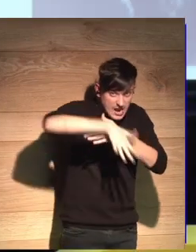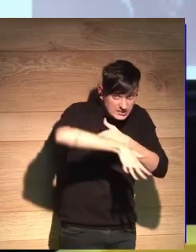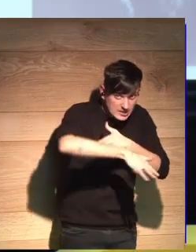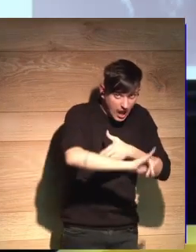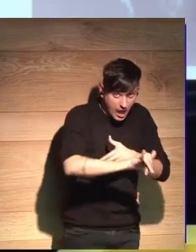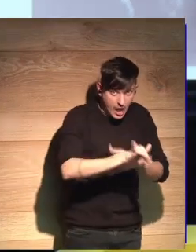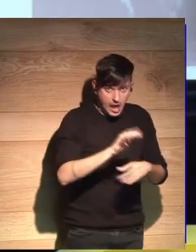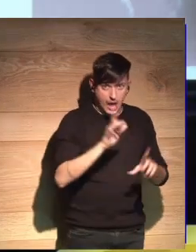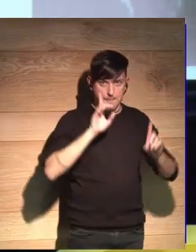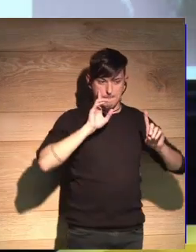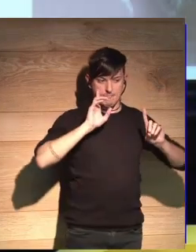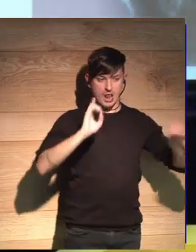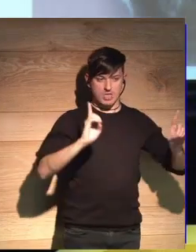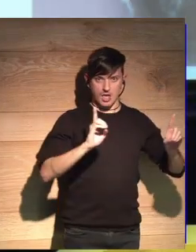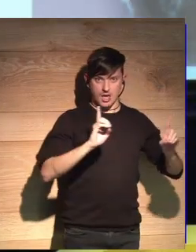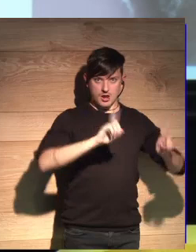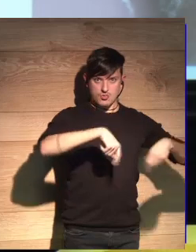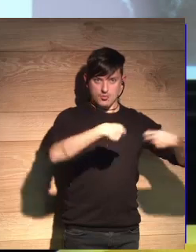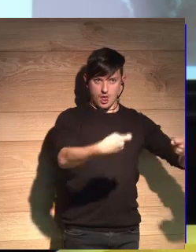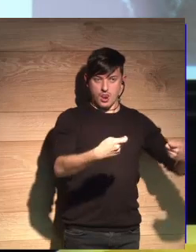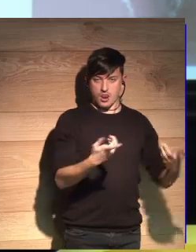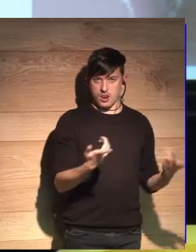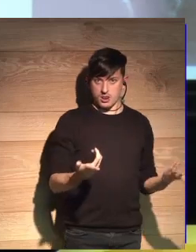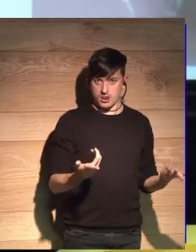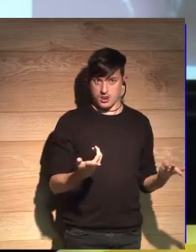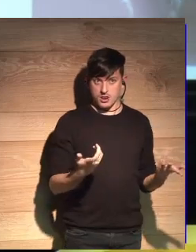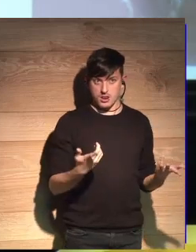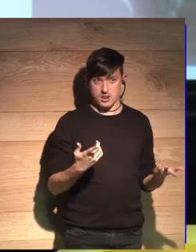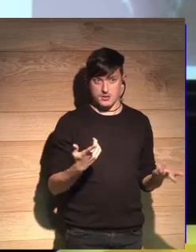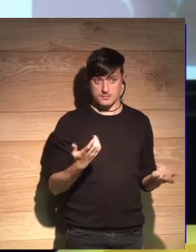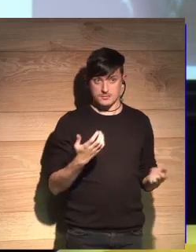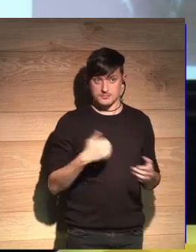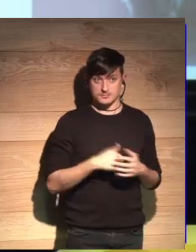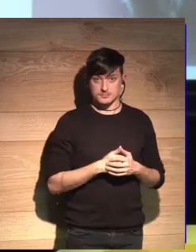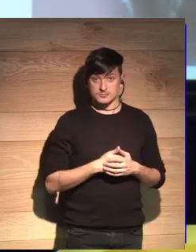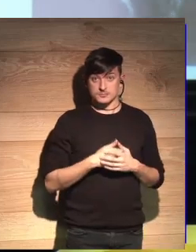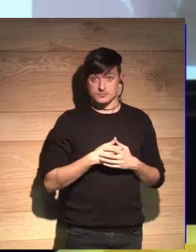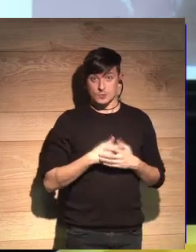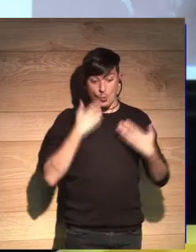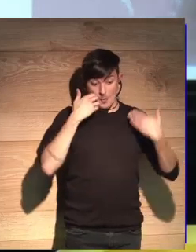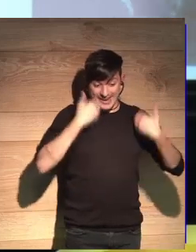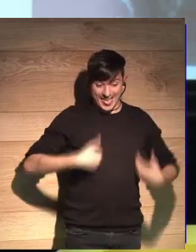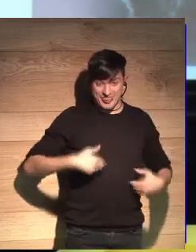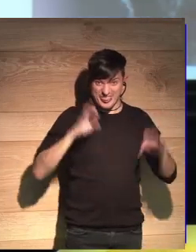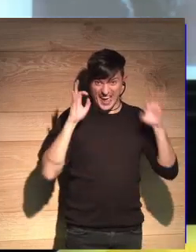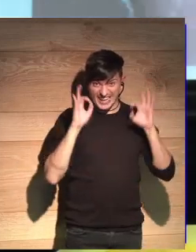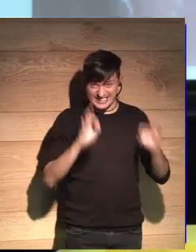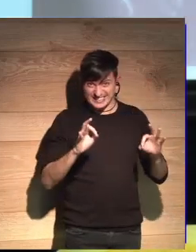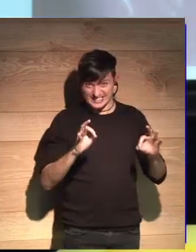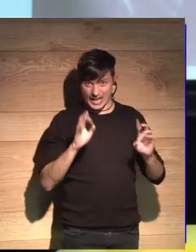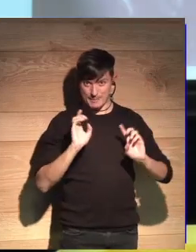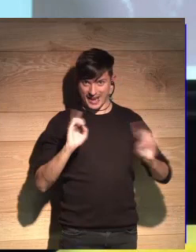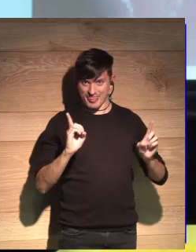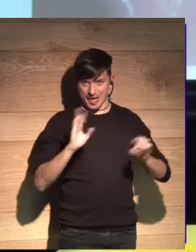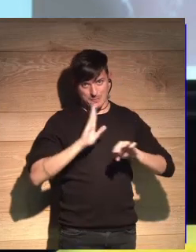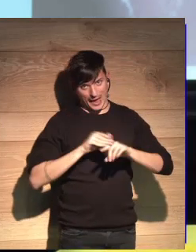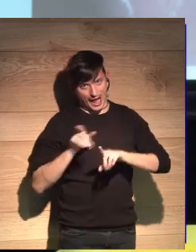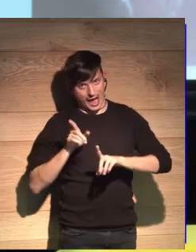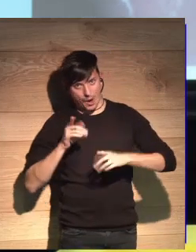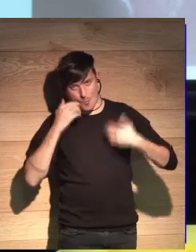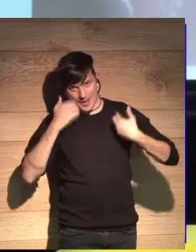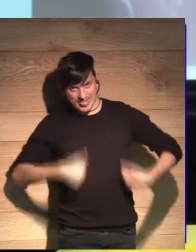The biggest threat to humanity is, of course, humanity itself. We know how to split atoms. We know how to make dangerous